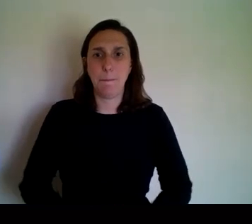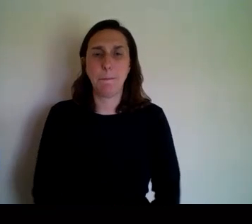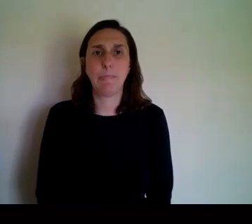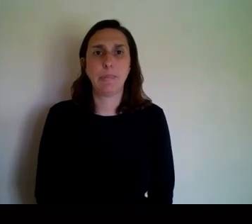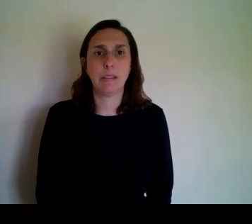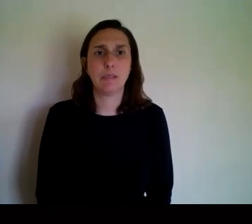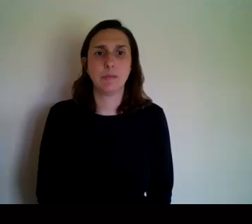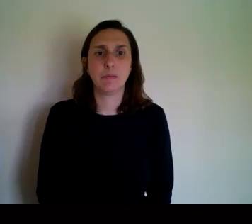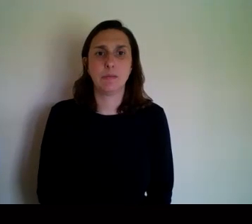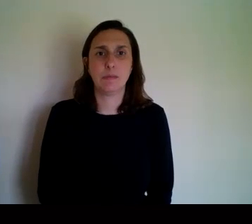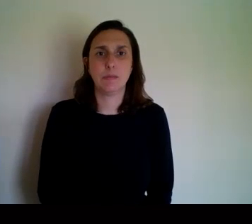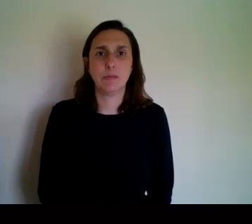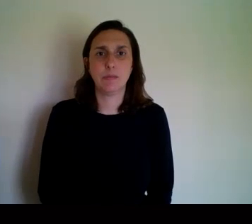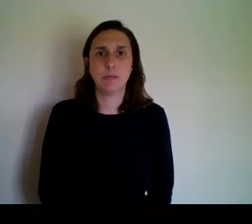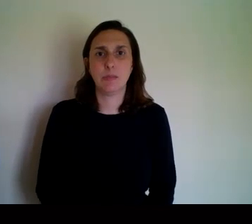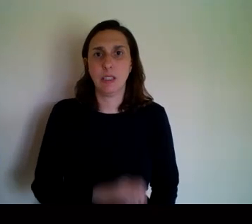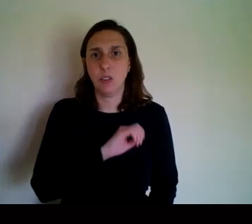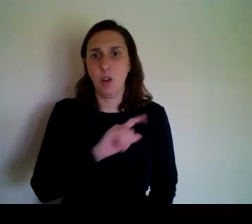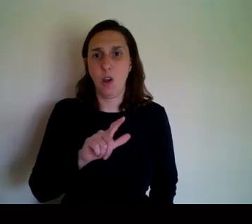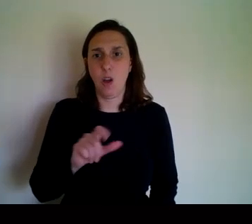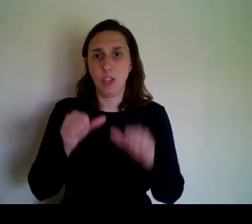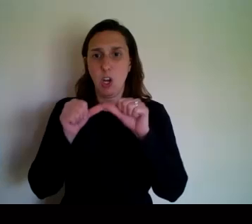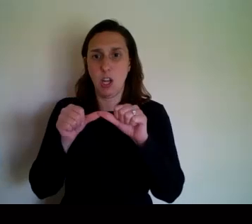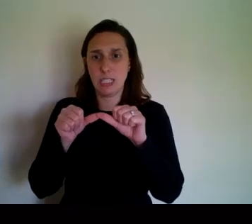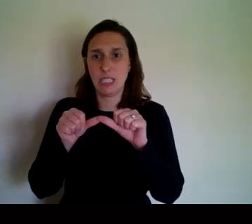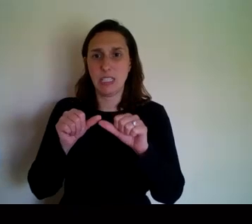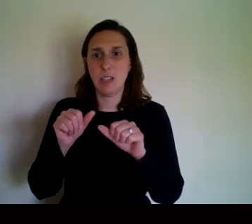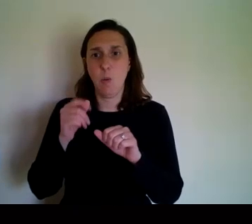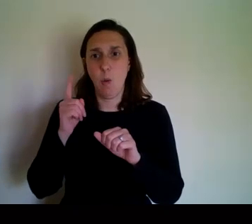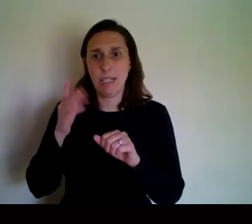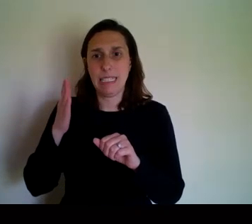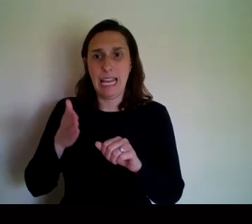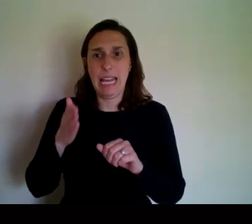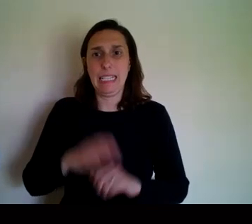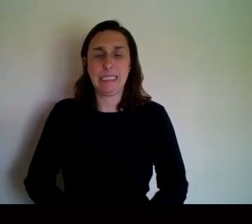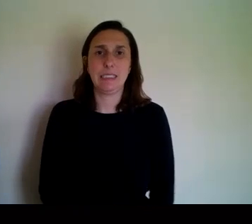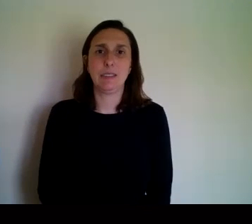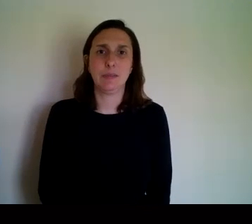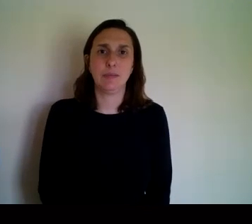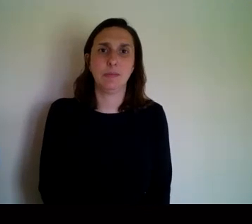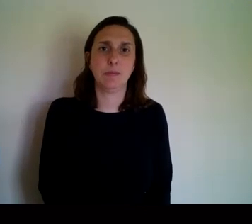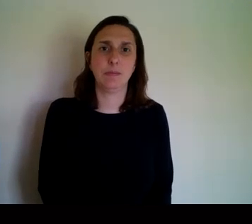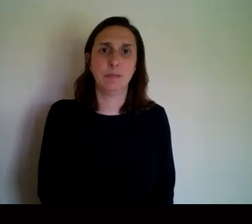I put all the constants on one side, so 0.85 minus,